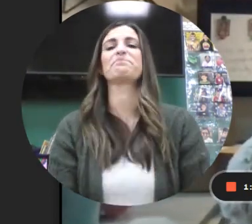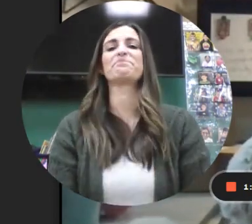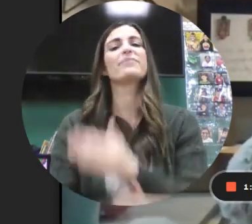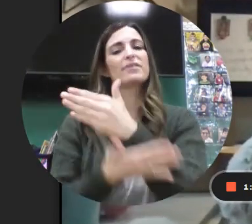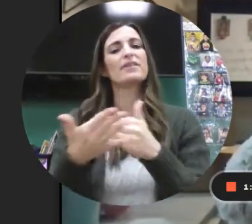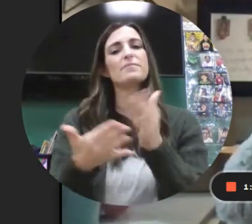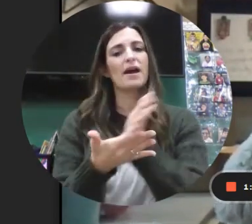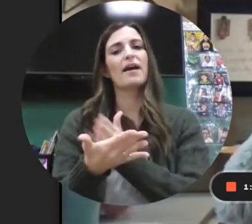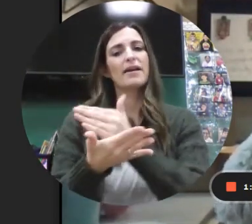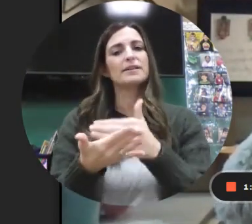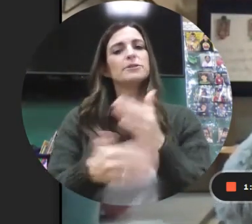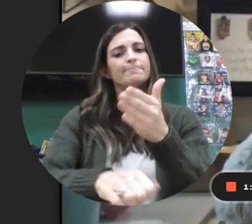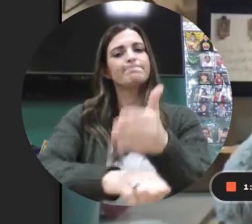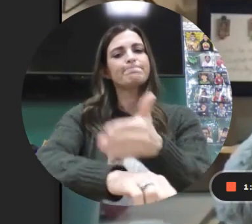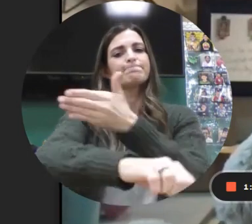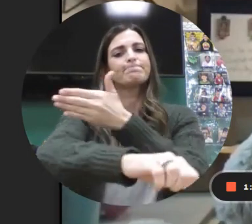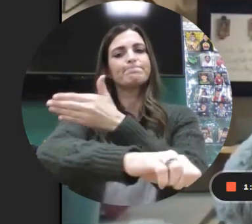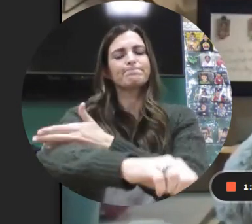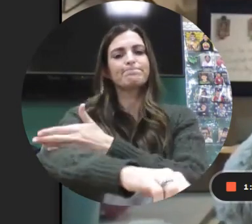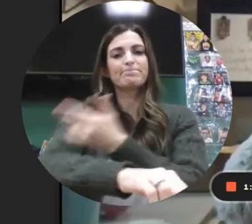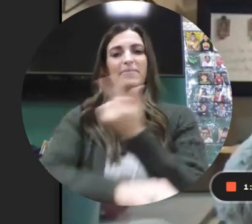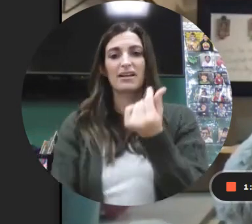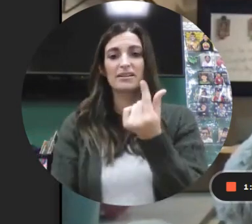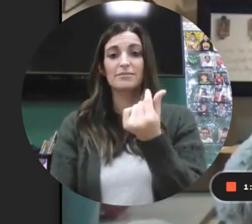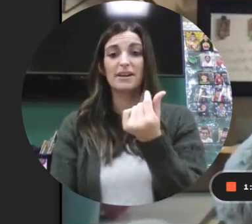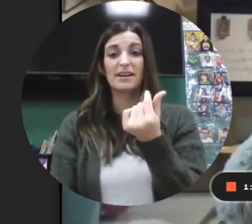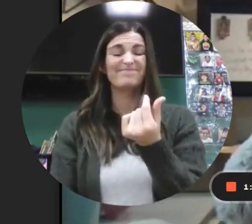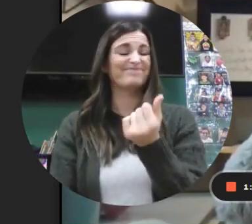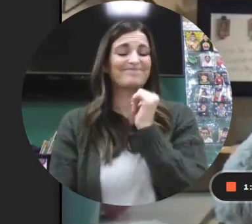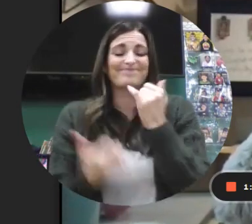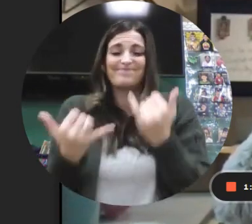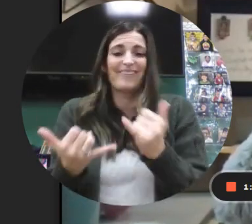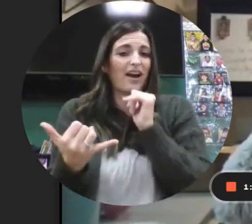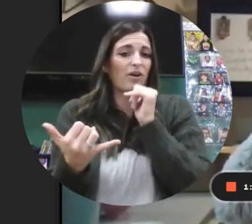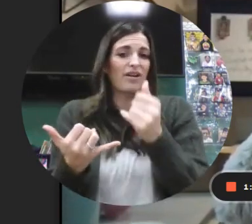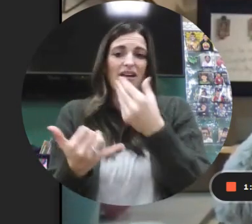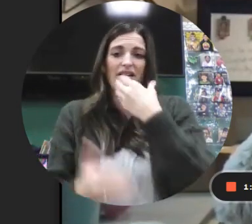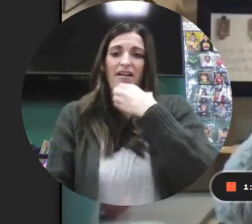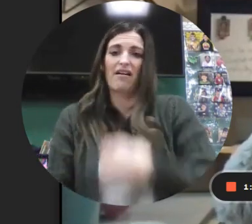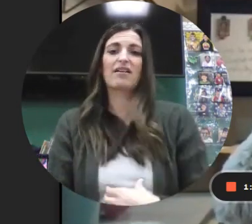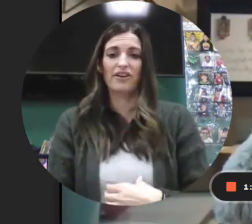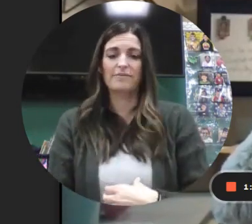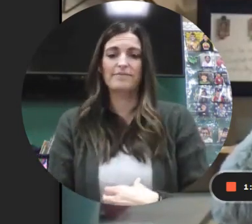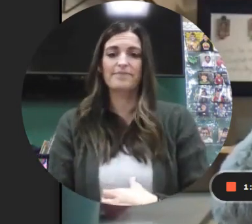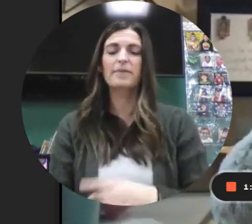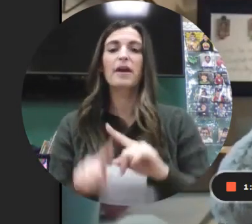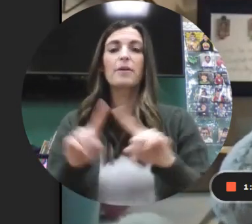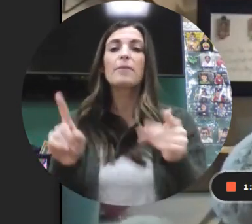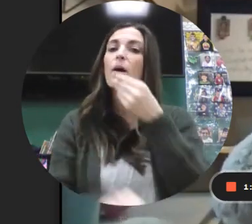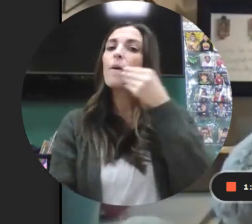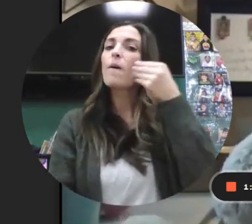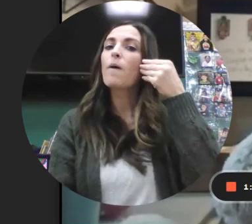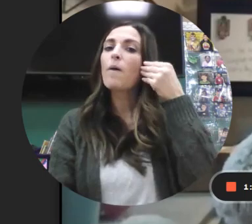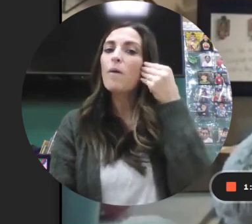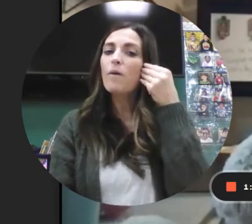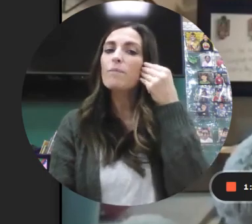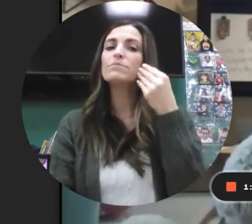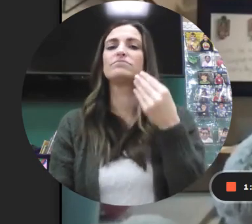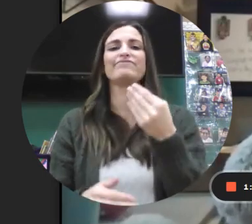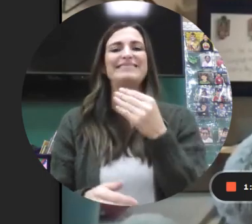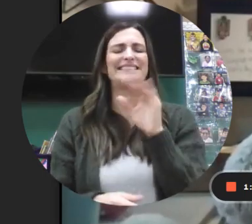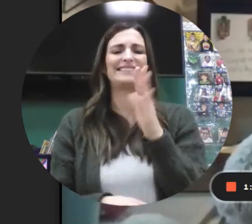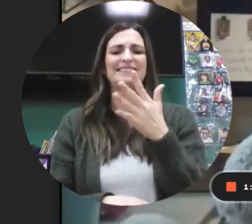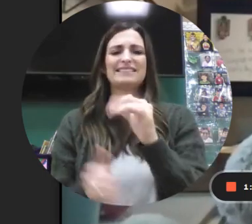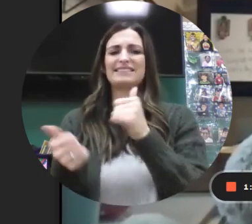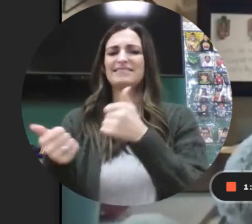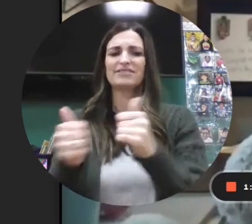feel a little better. At least I wasn't hungry on top of everything else. And being home, where I didn't have to try so hard, was a relief.